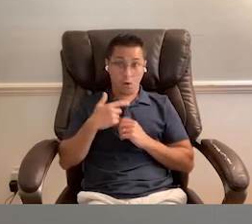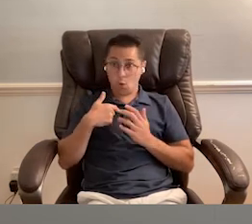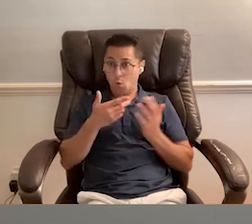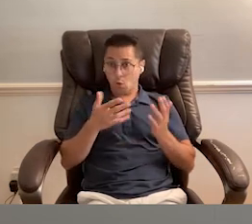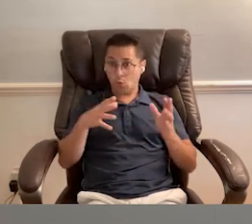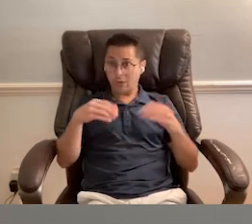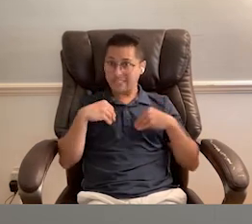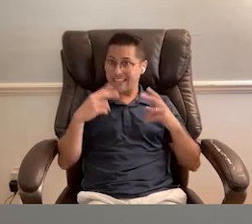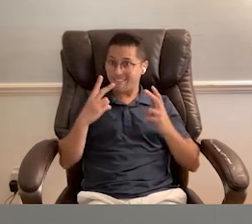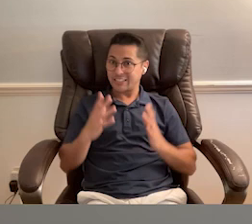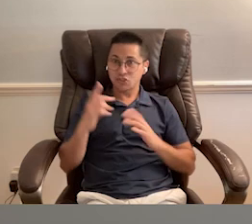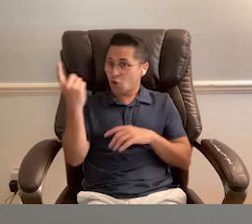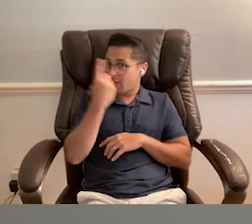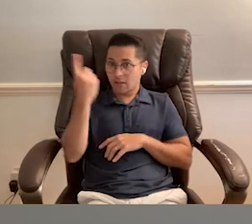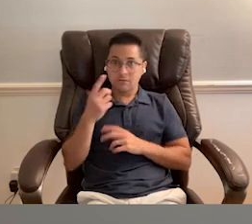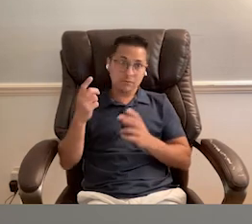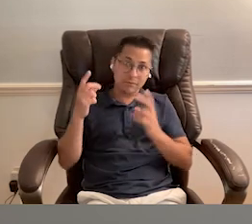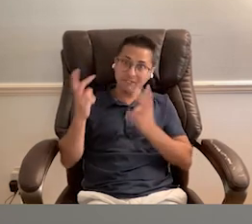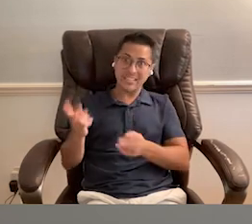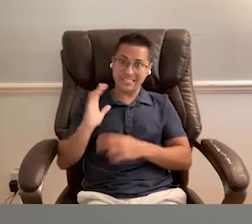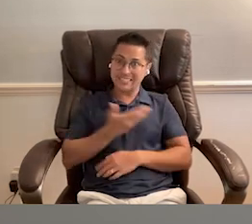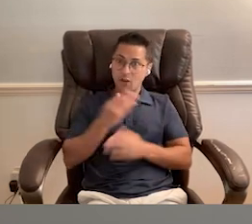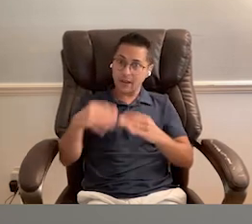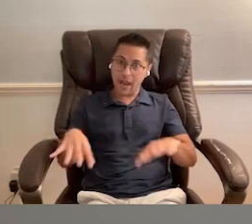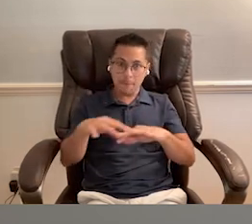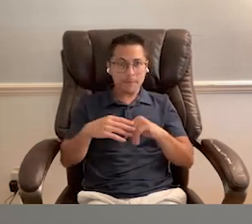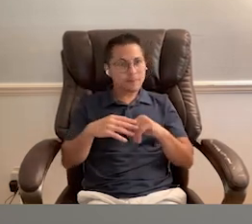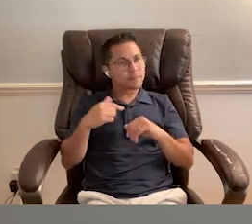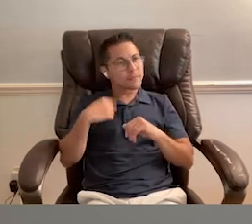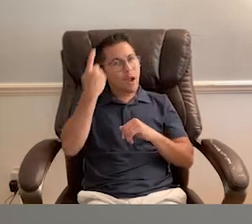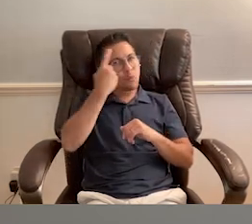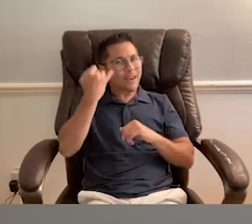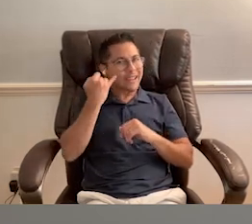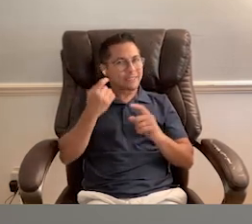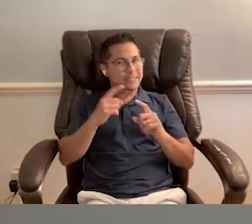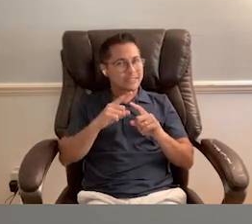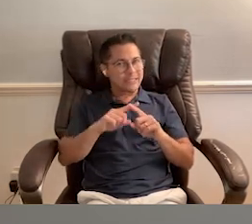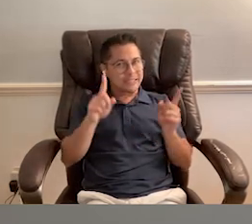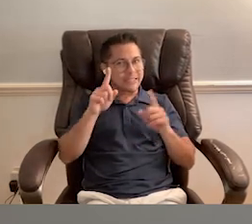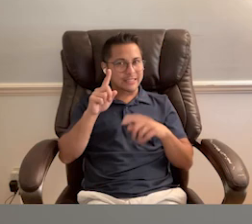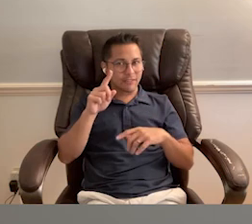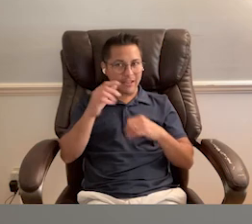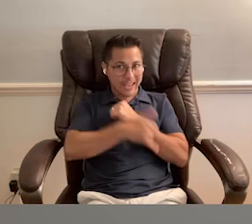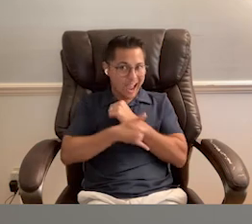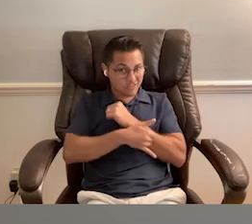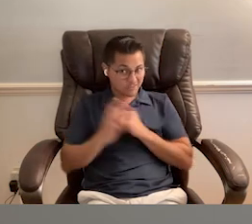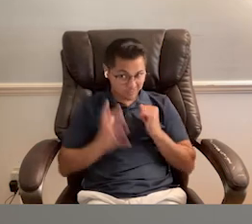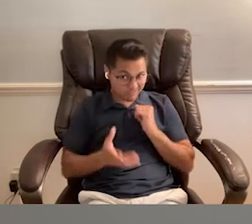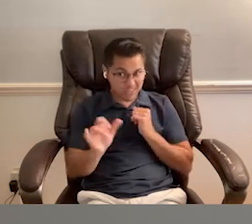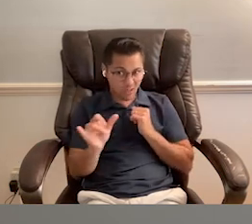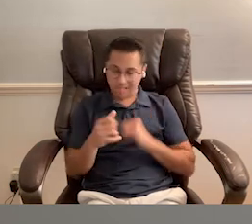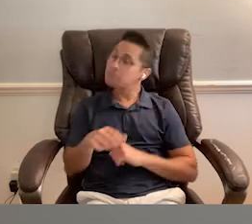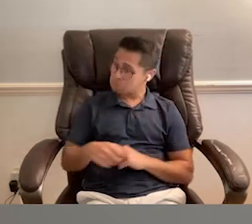we take visitors all the time to visit our campus. In addition. And what if it's in a different county? That's okay too? Yeah.